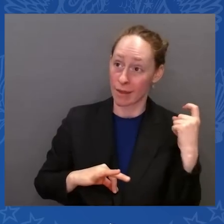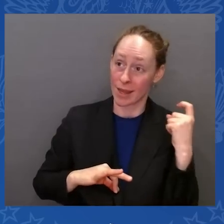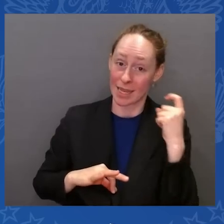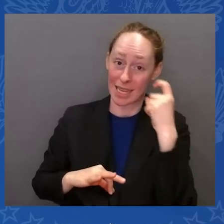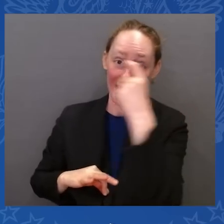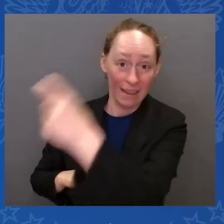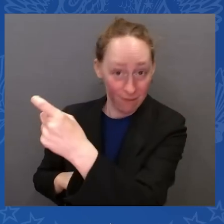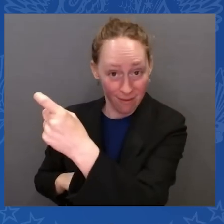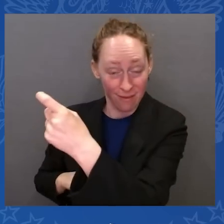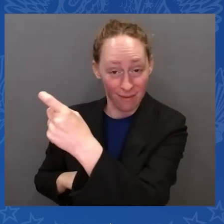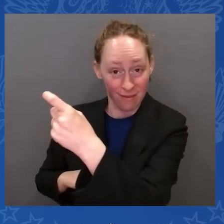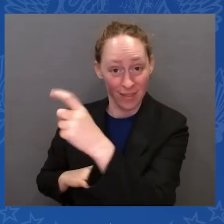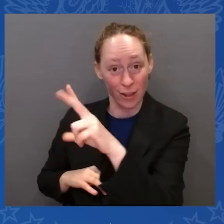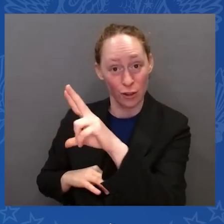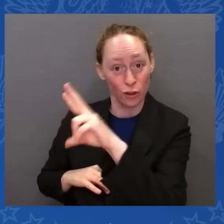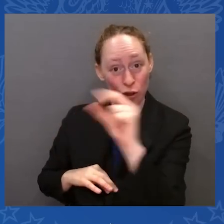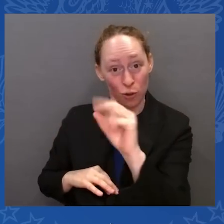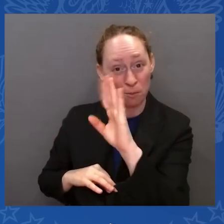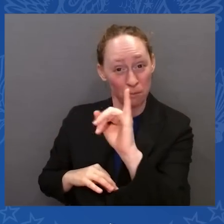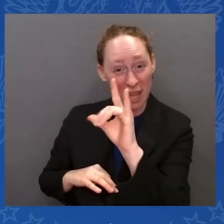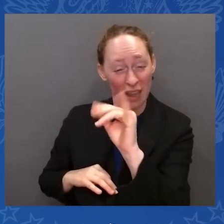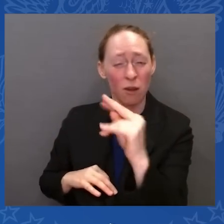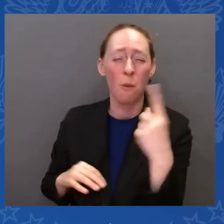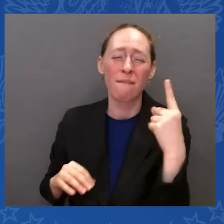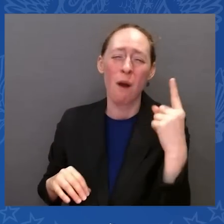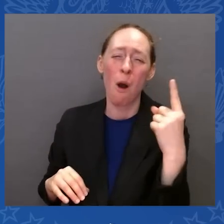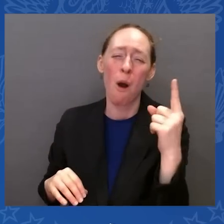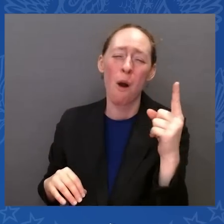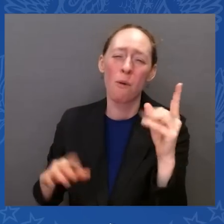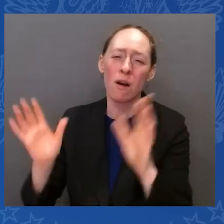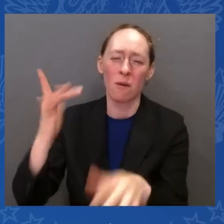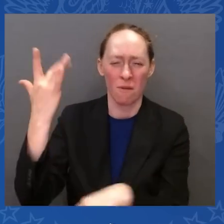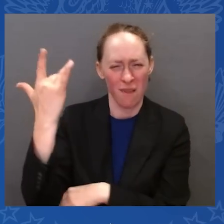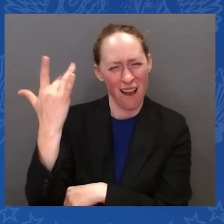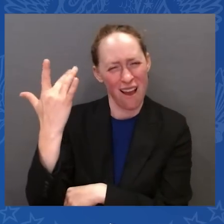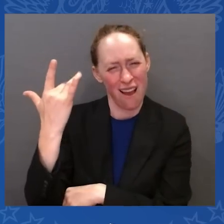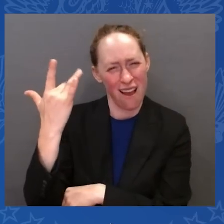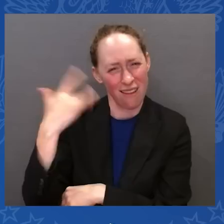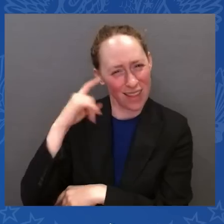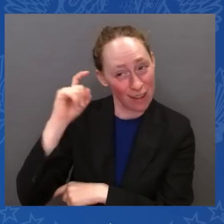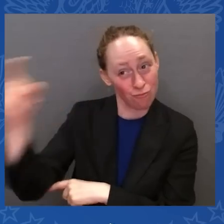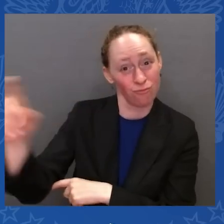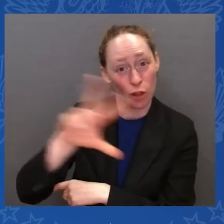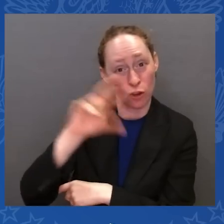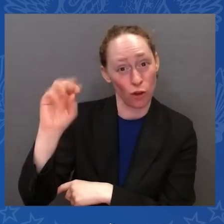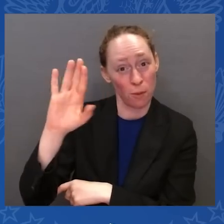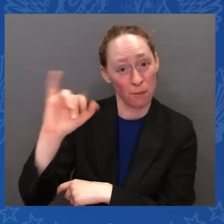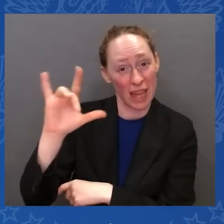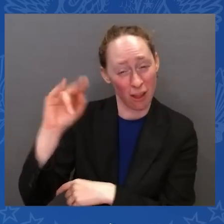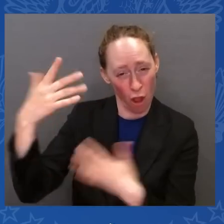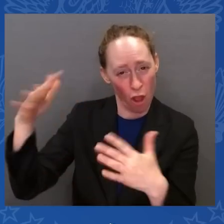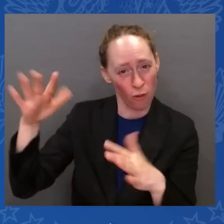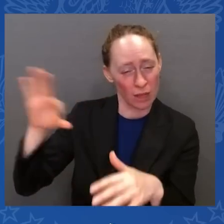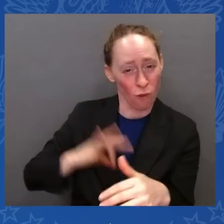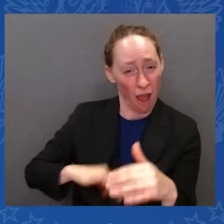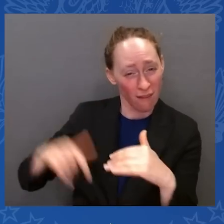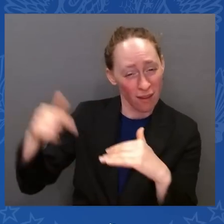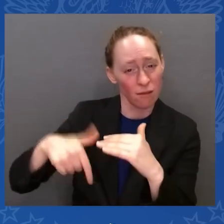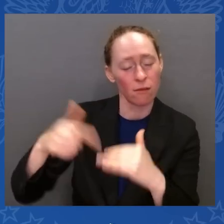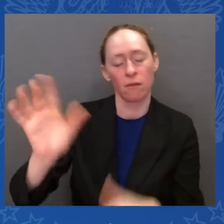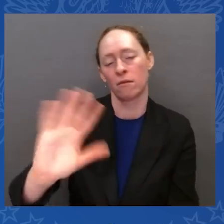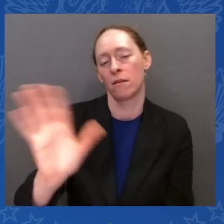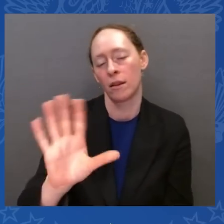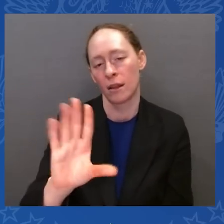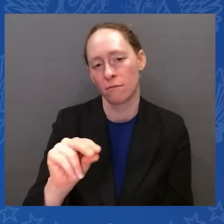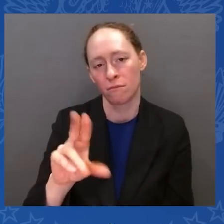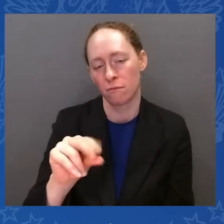billion. They don't need a $30 billion subsidy to drill. It makes no sense. Why are we handing